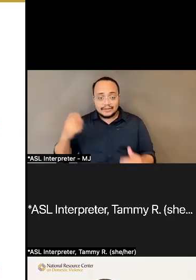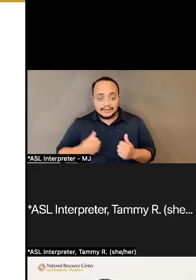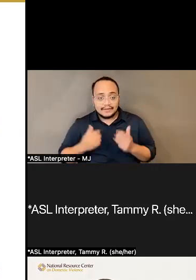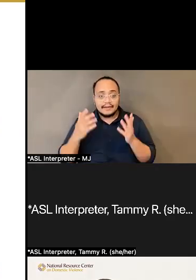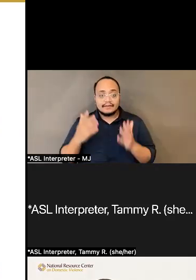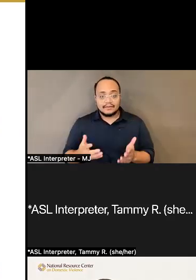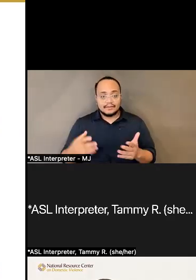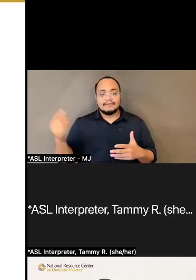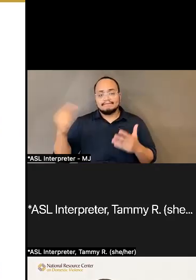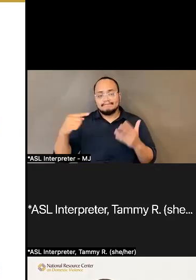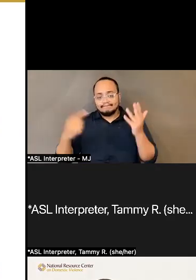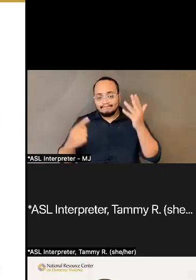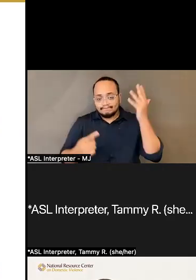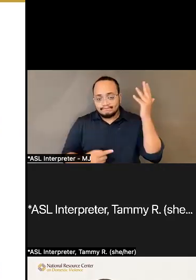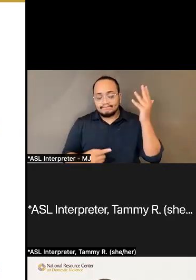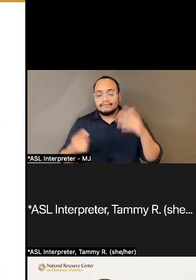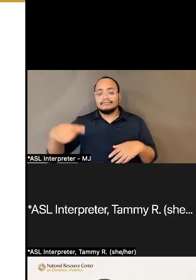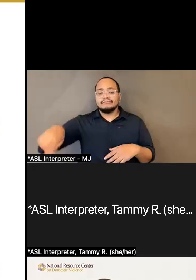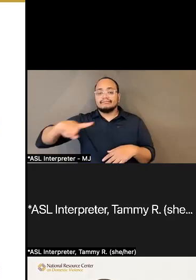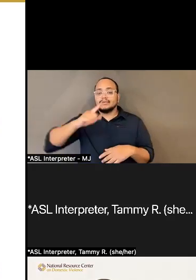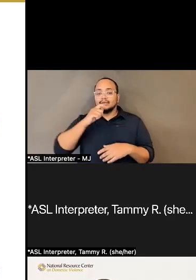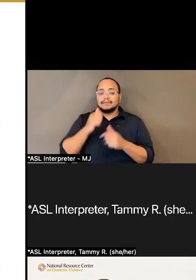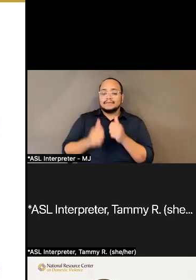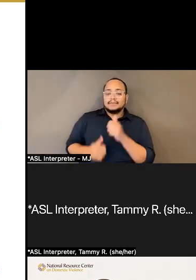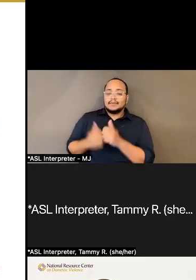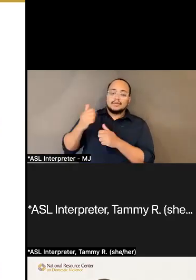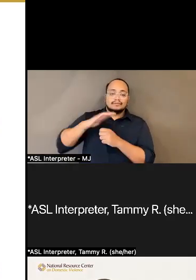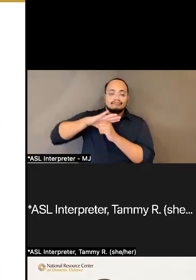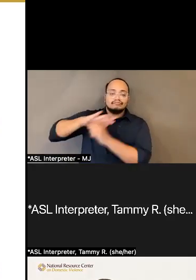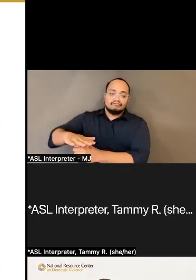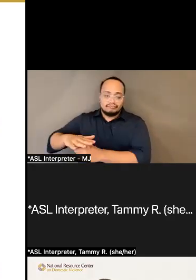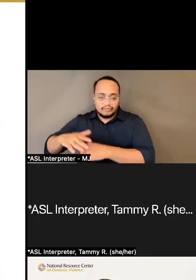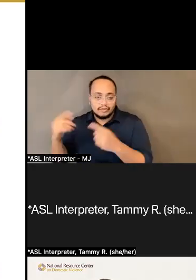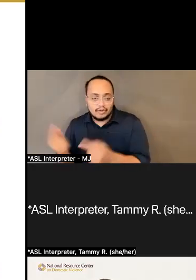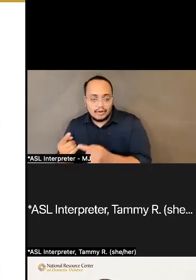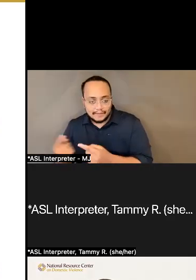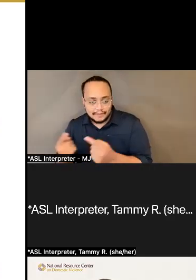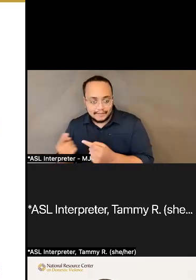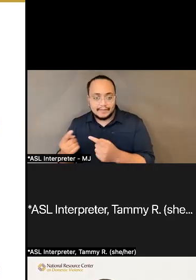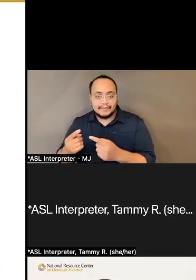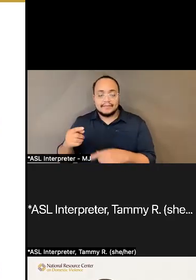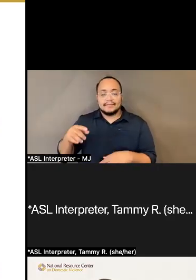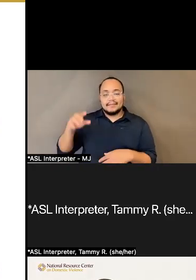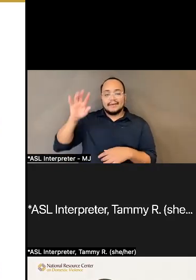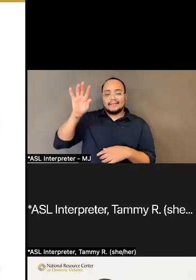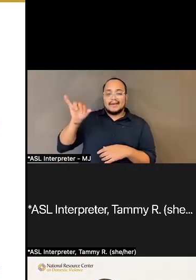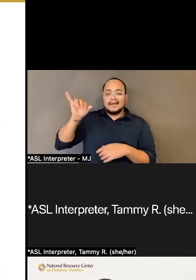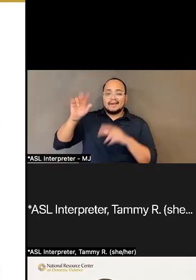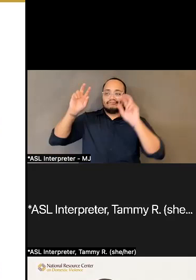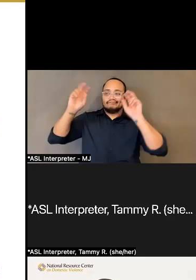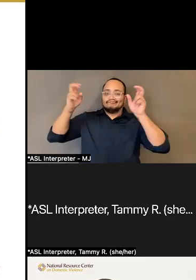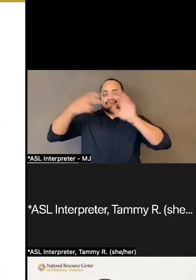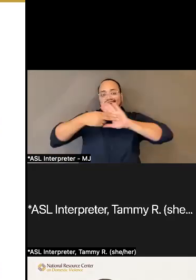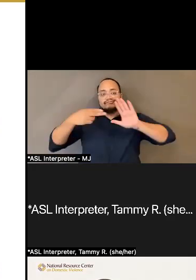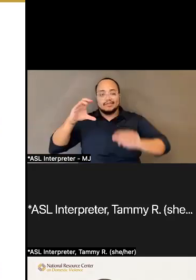immigrant survivors, and those most traumatized and harmed by what are called and